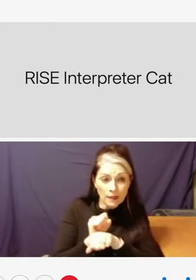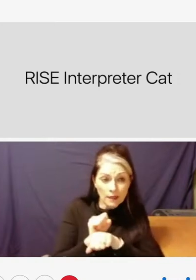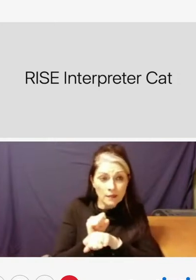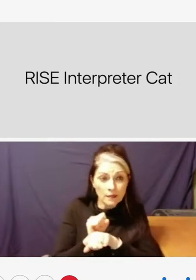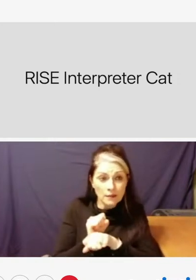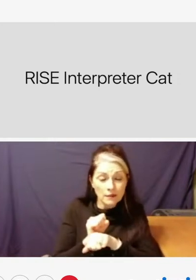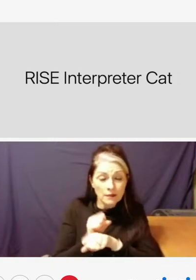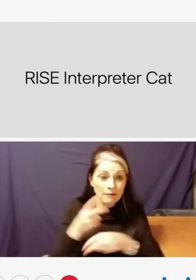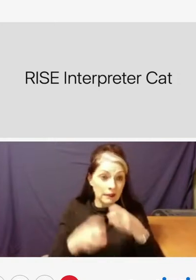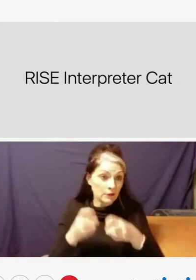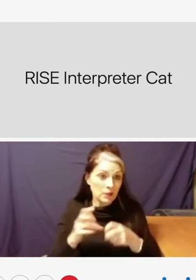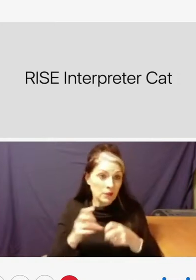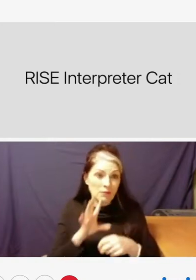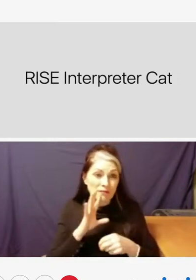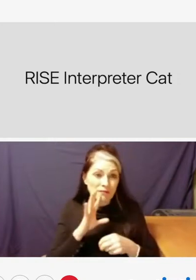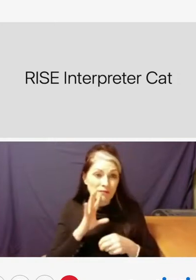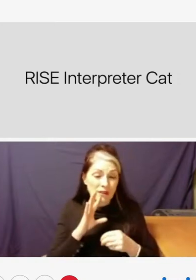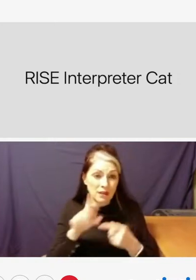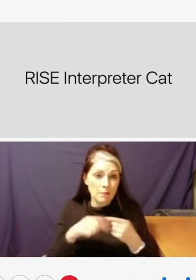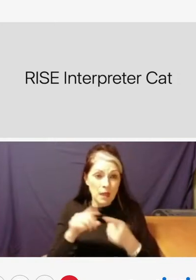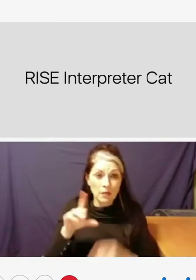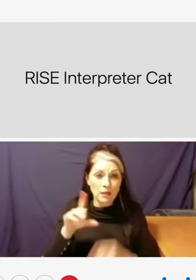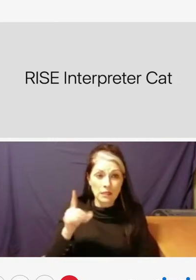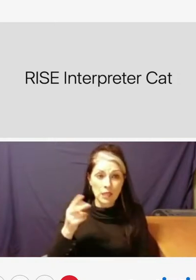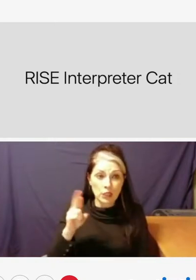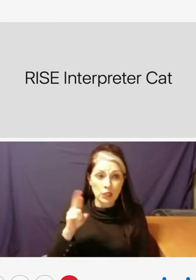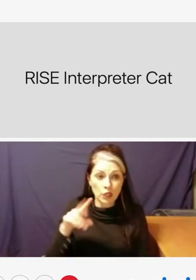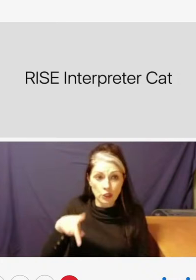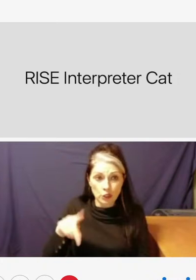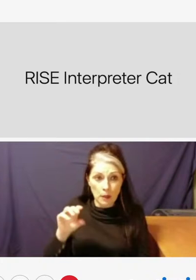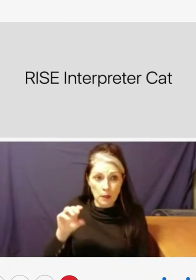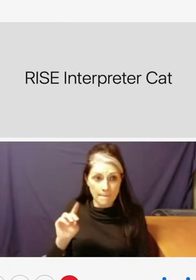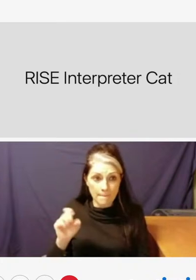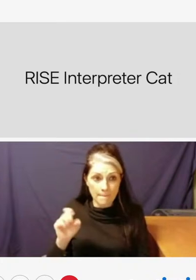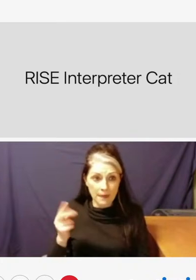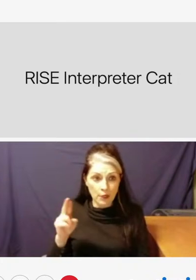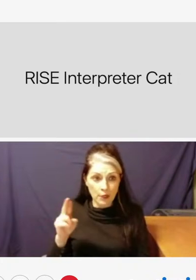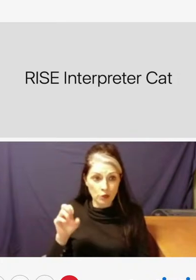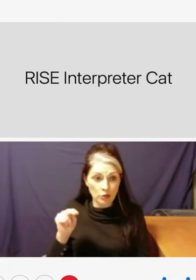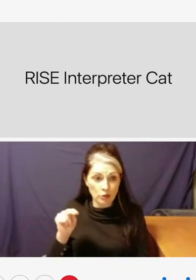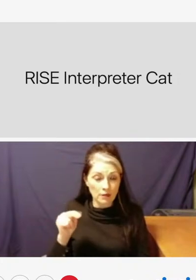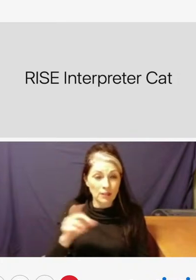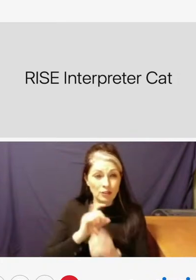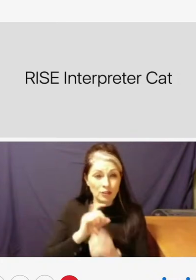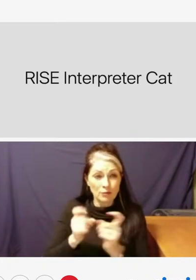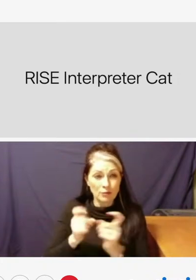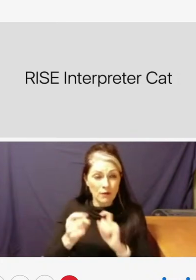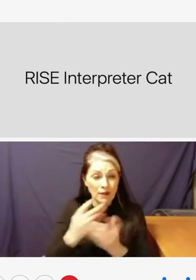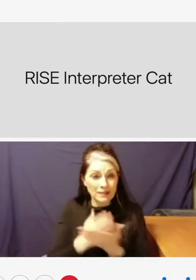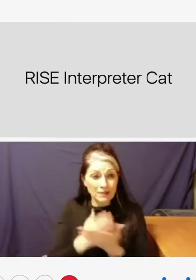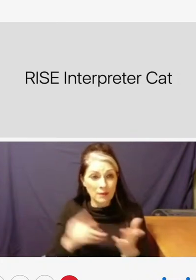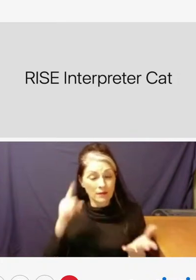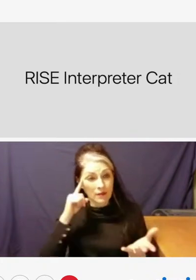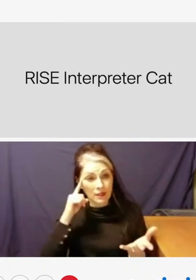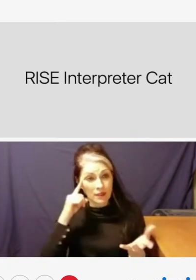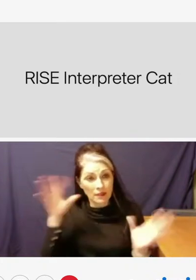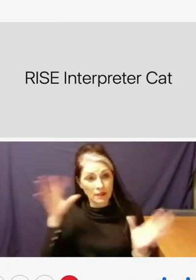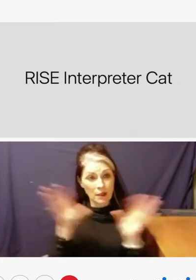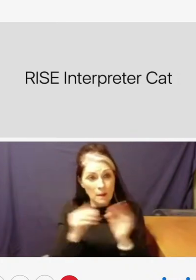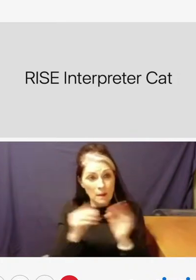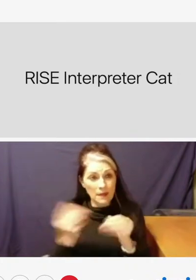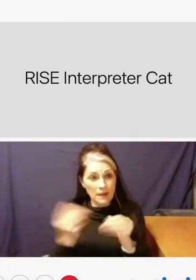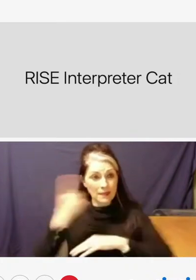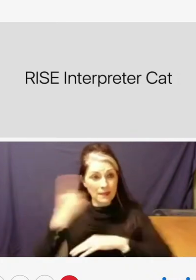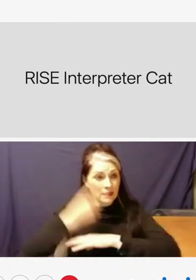Peterson to modify some of the collaboration days for teachers and to just give them time to work on teacher driven